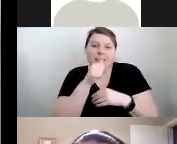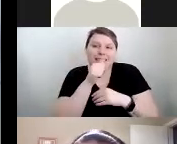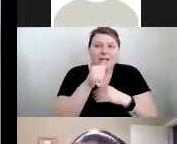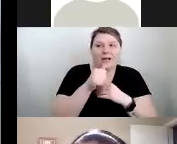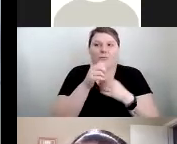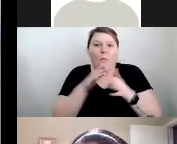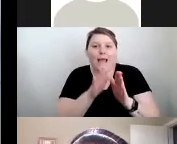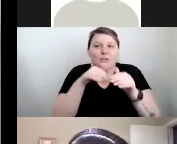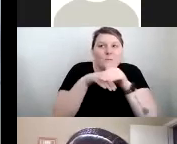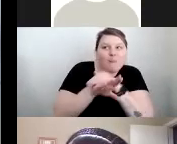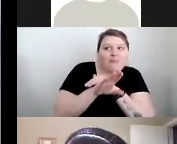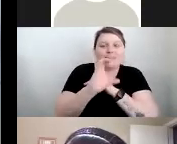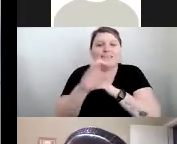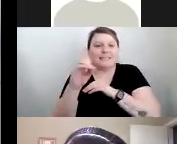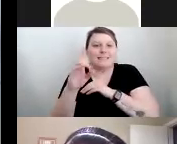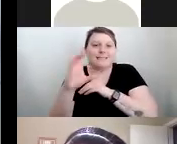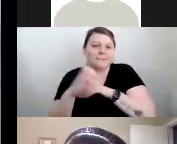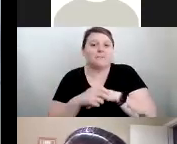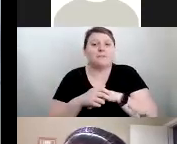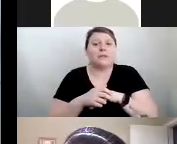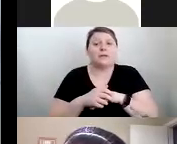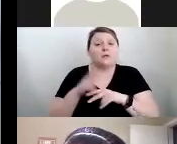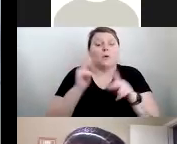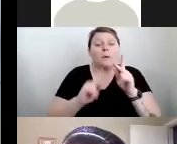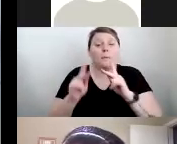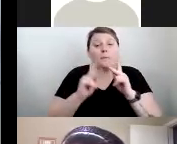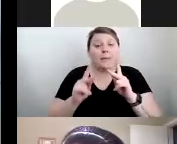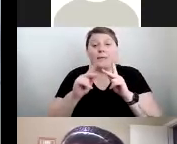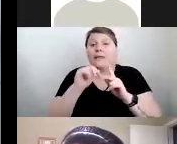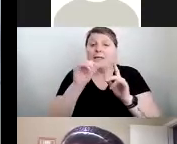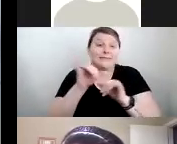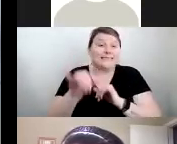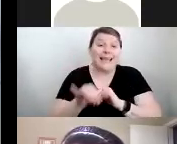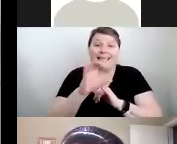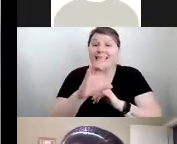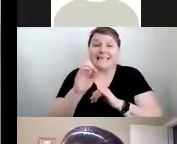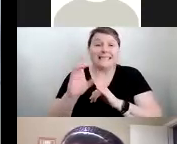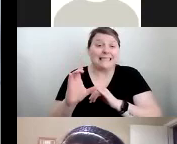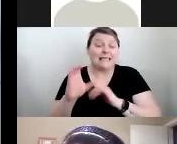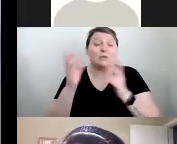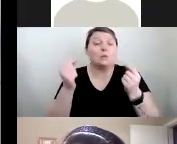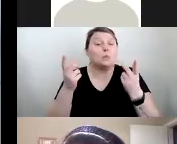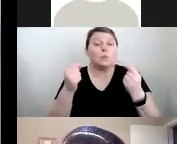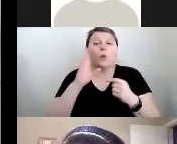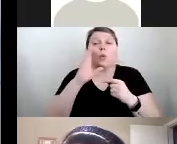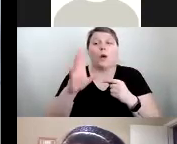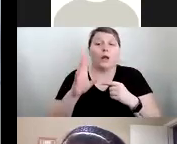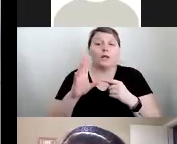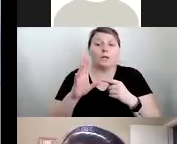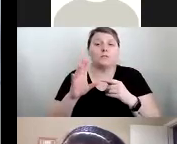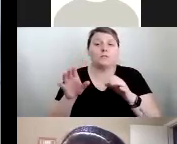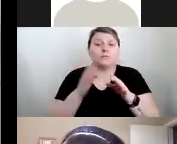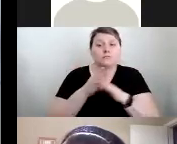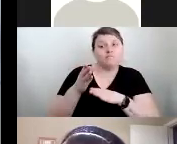into the CDC. So those that don't stay at the CDC, about 85 to 90% go on still to do a career in